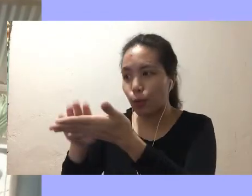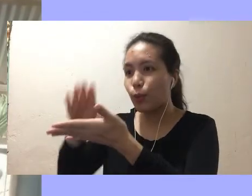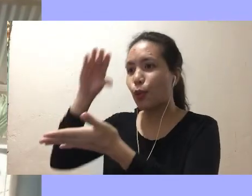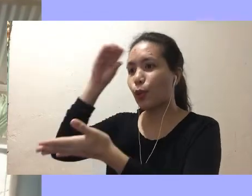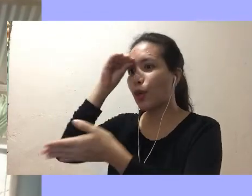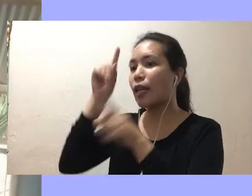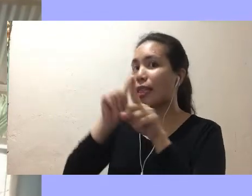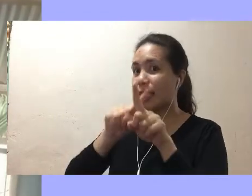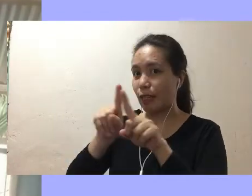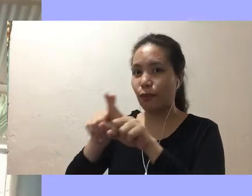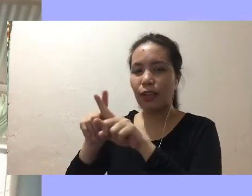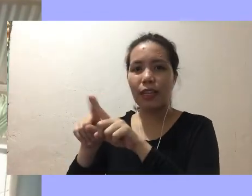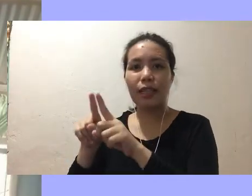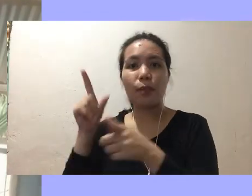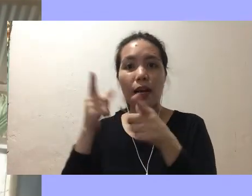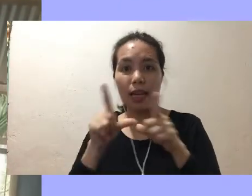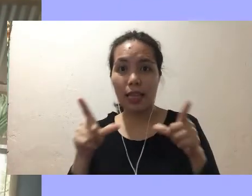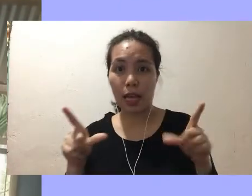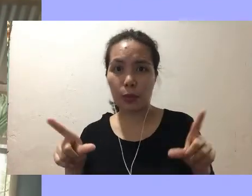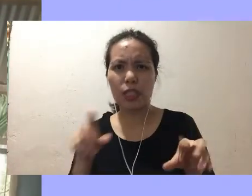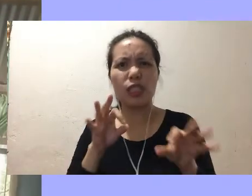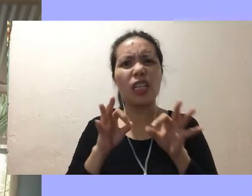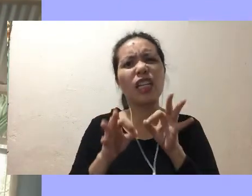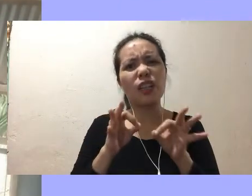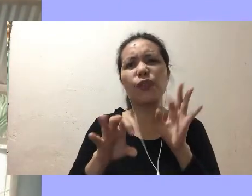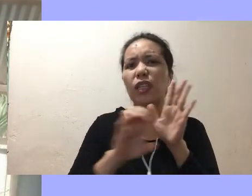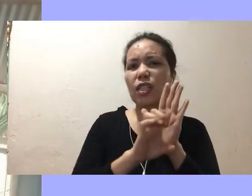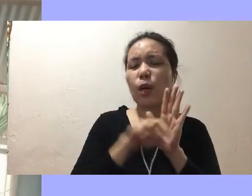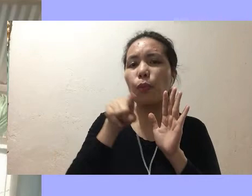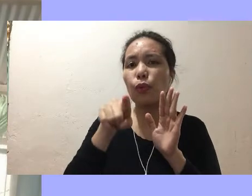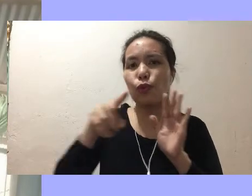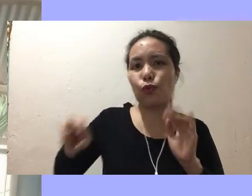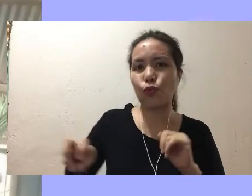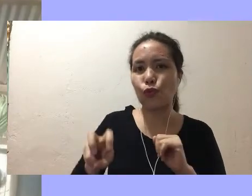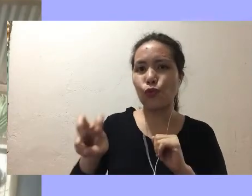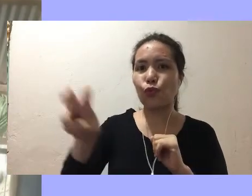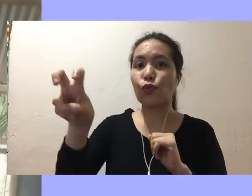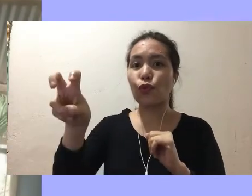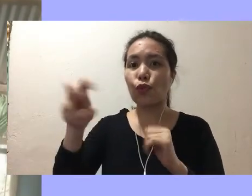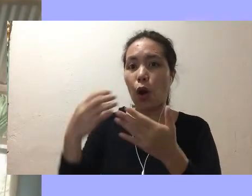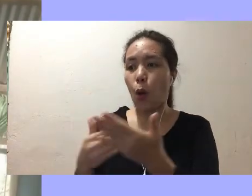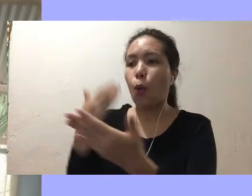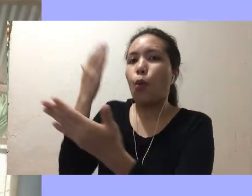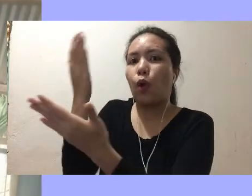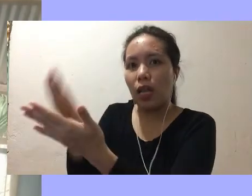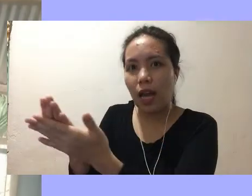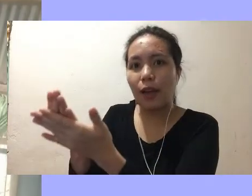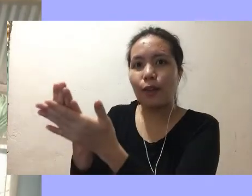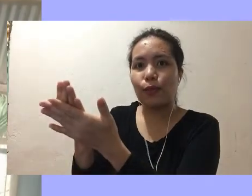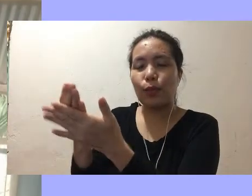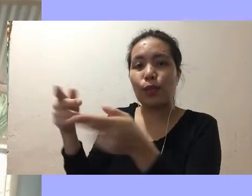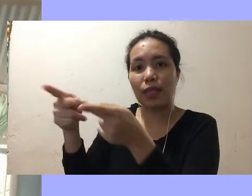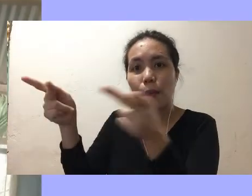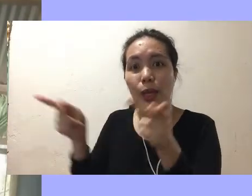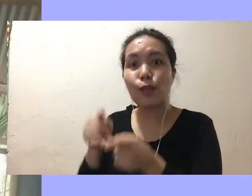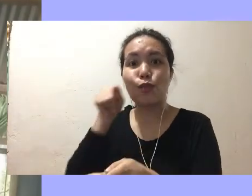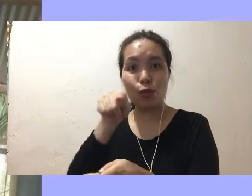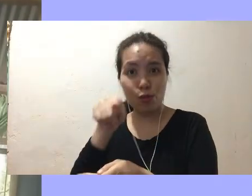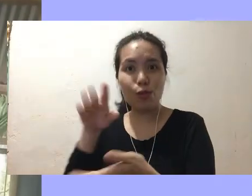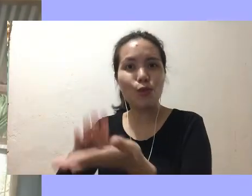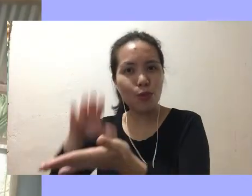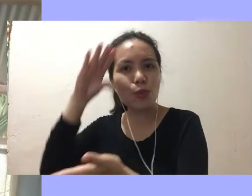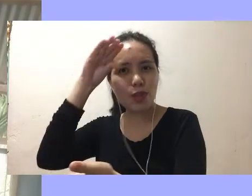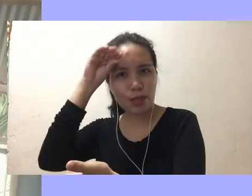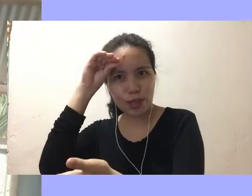travel to a different places, or to the most exotic places, or to the most indigenous places, the